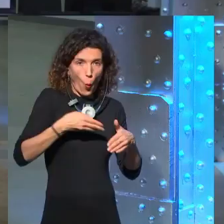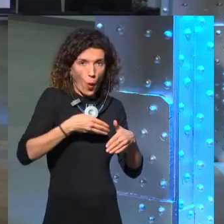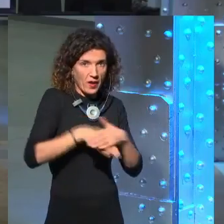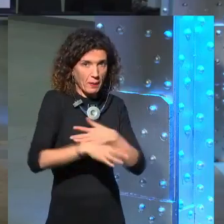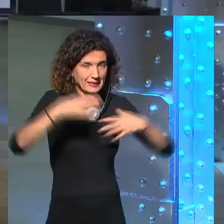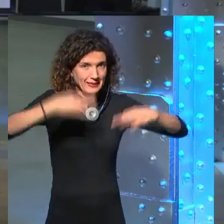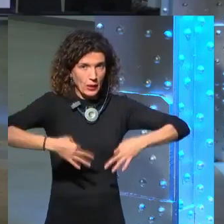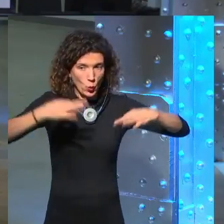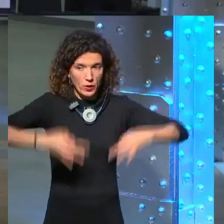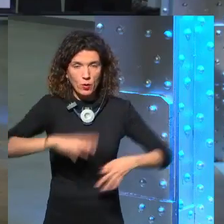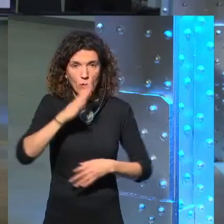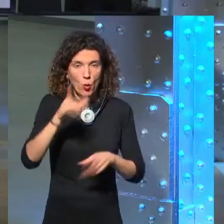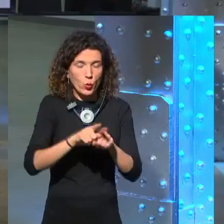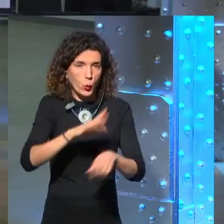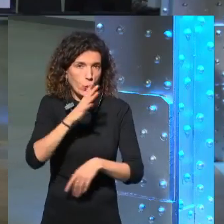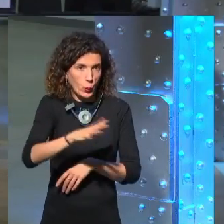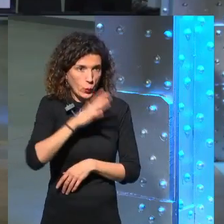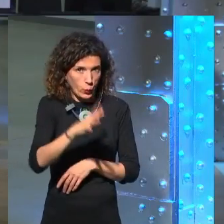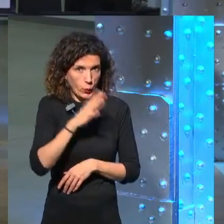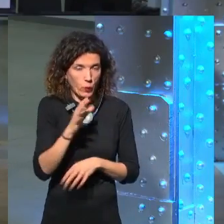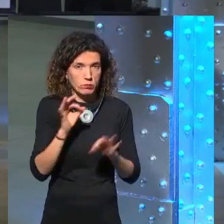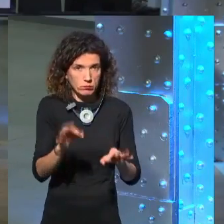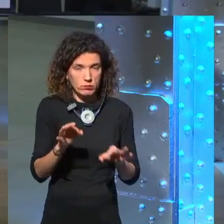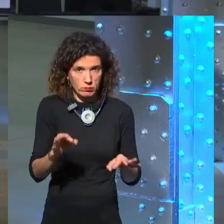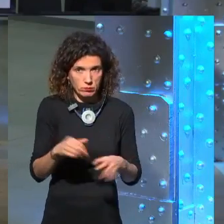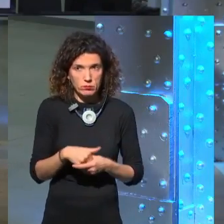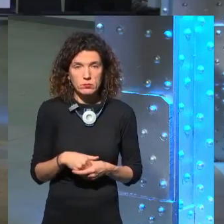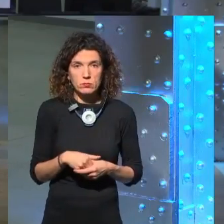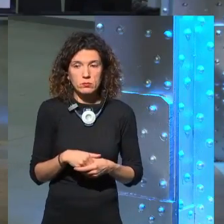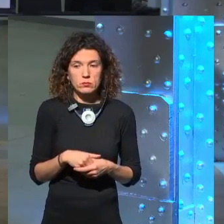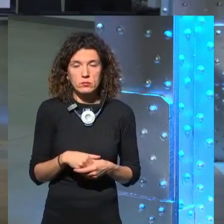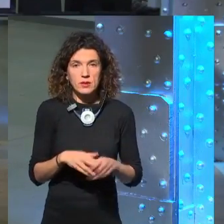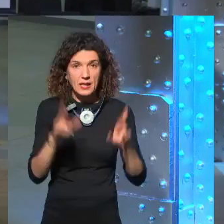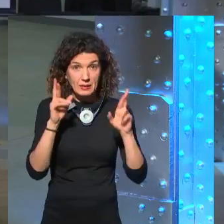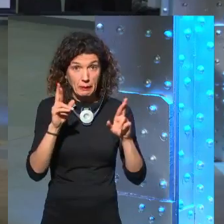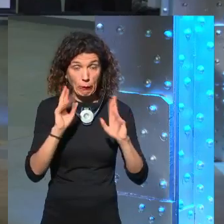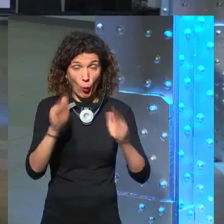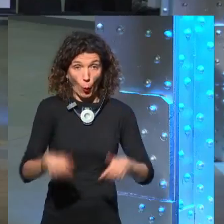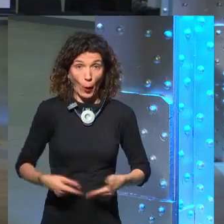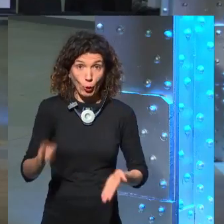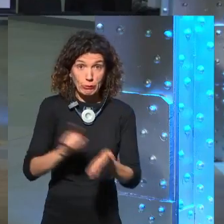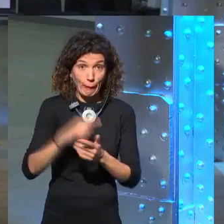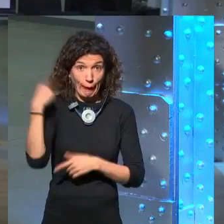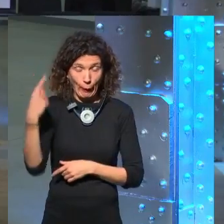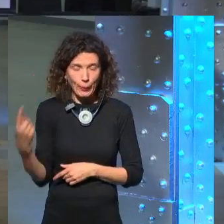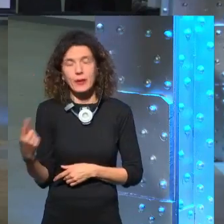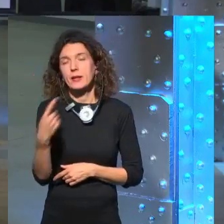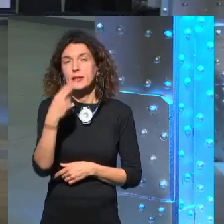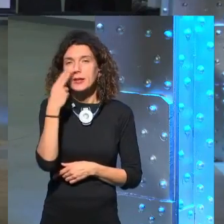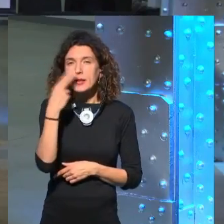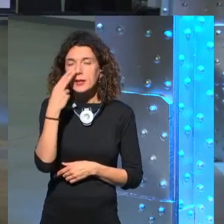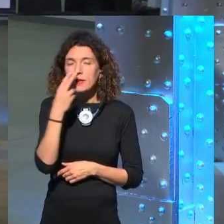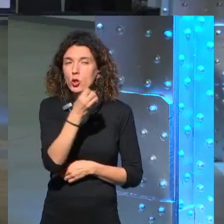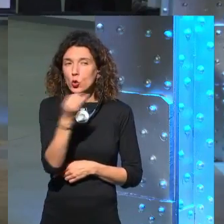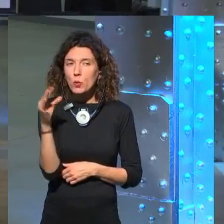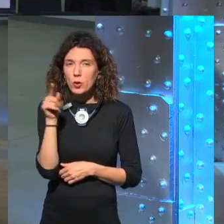afternoon. Now I've let I probably won't get back to London, but so what's interesting is this number on